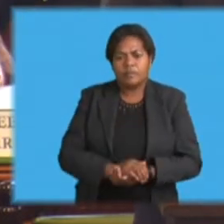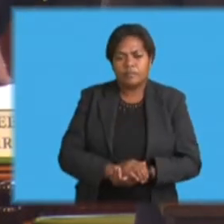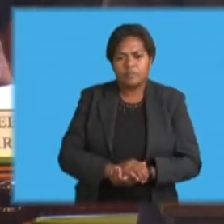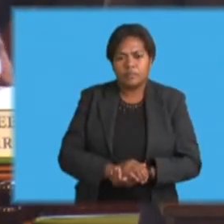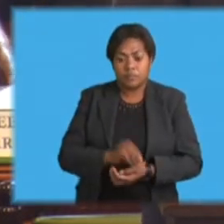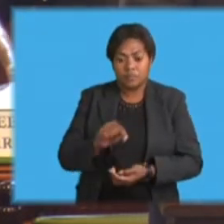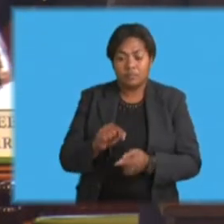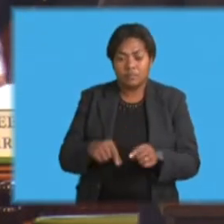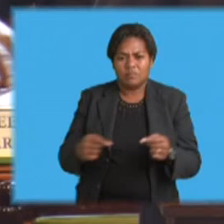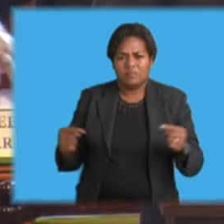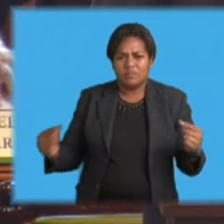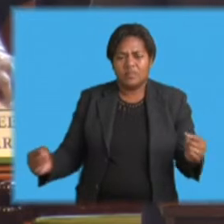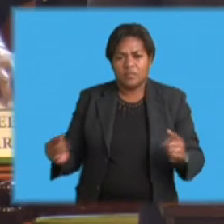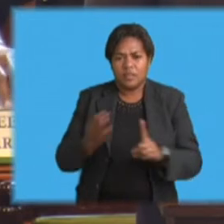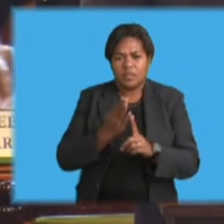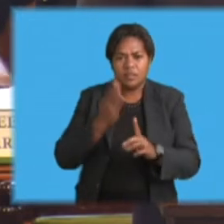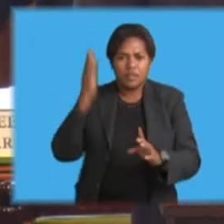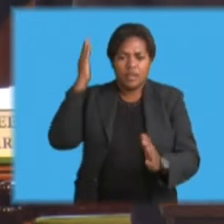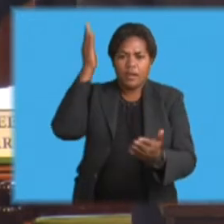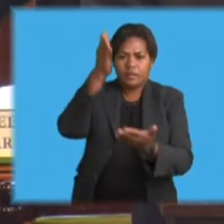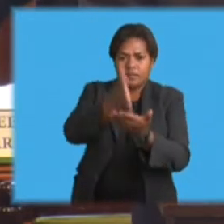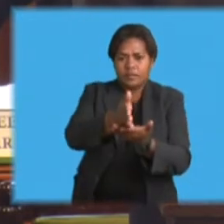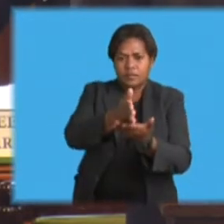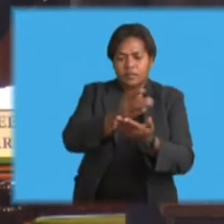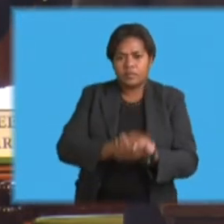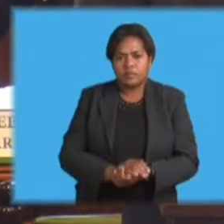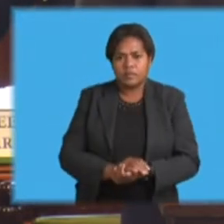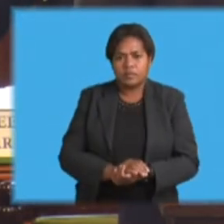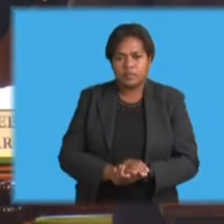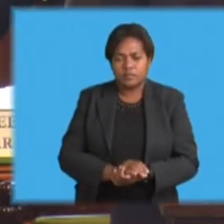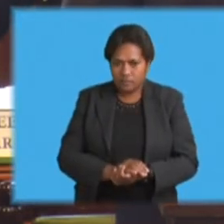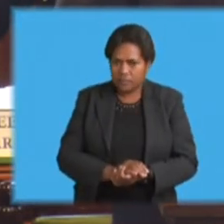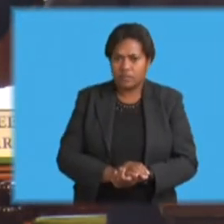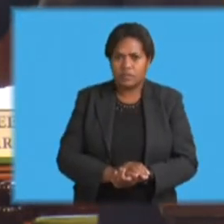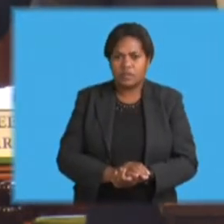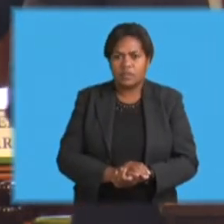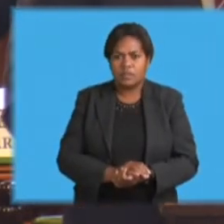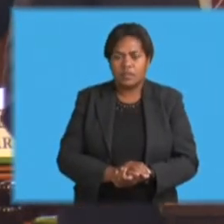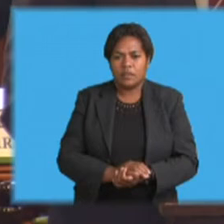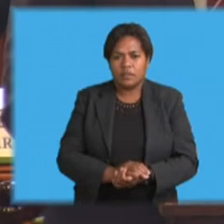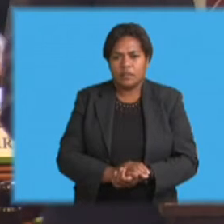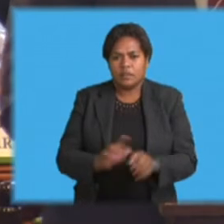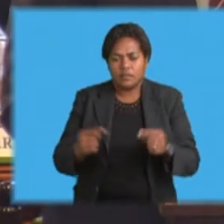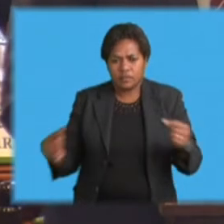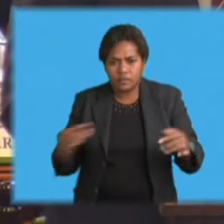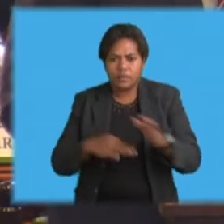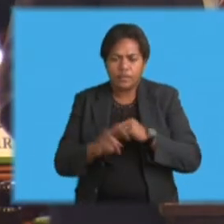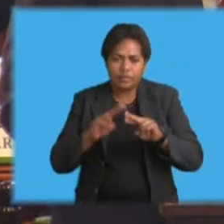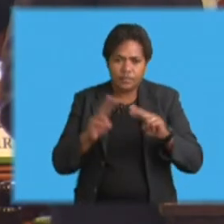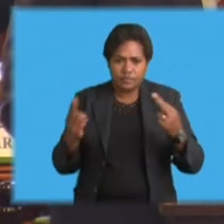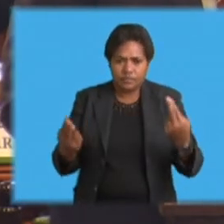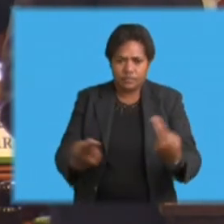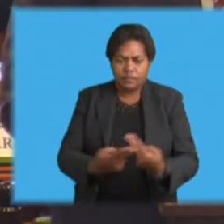these things are having a direct impact on their livelihoods and their lives of their families. We are now into the 4th year in the program, and we are